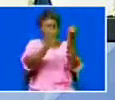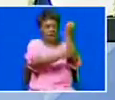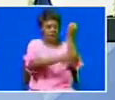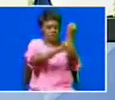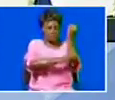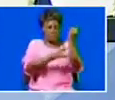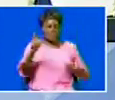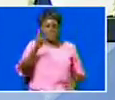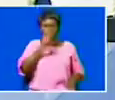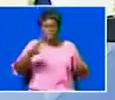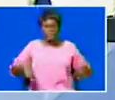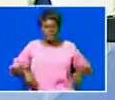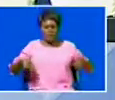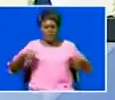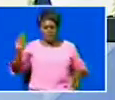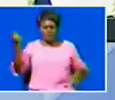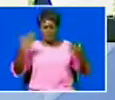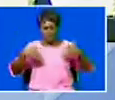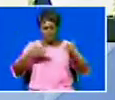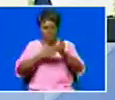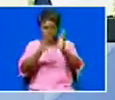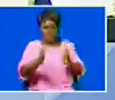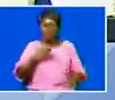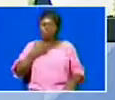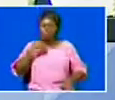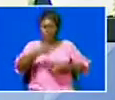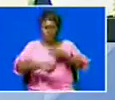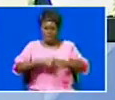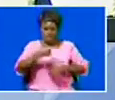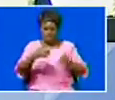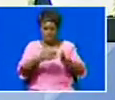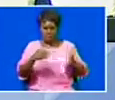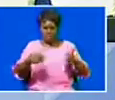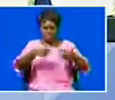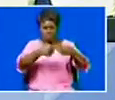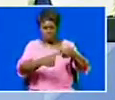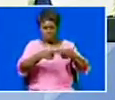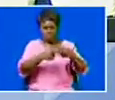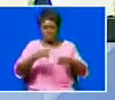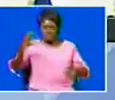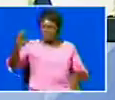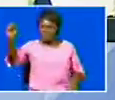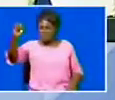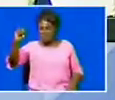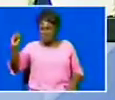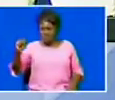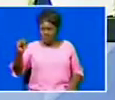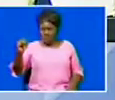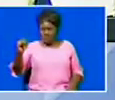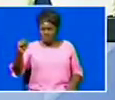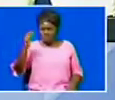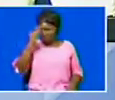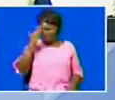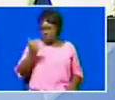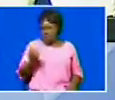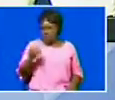thus endangering the lives of Kenyans. The leaders further want action taken against Industrialization Cabinet Secretary Adan Muhammad over